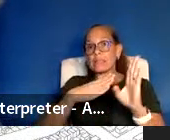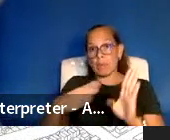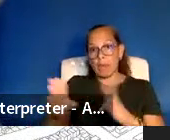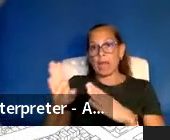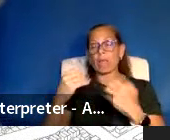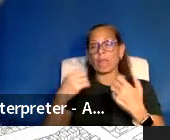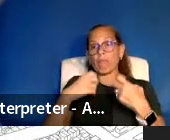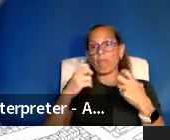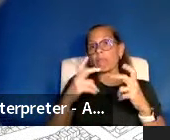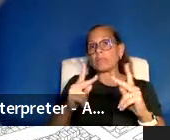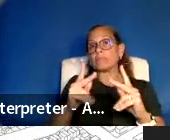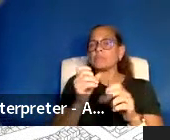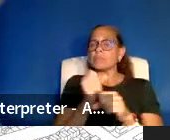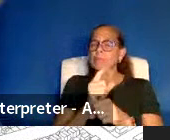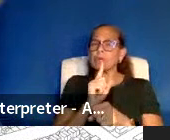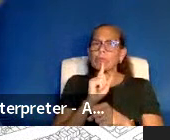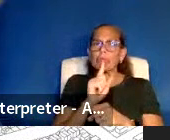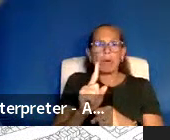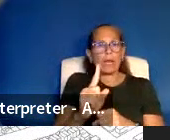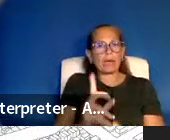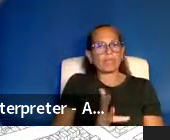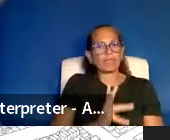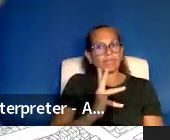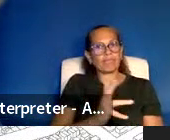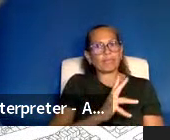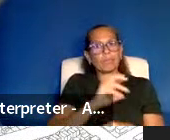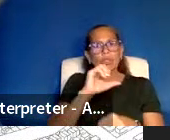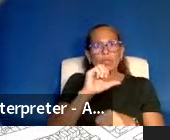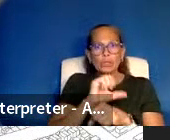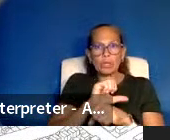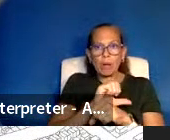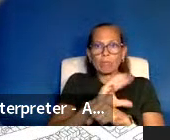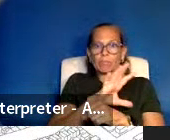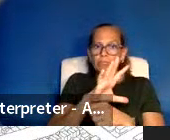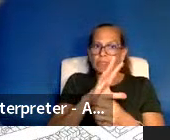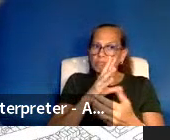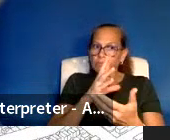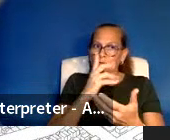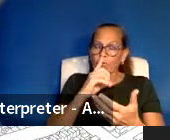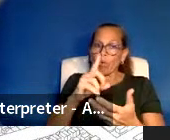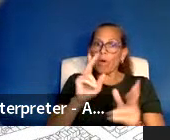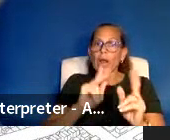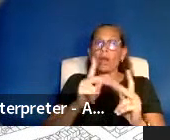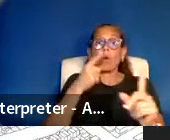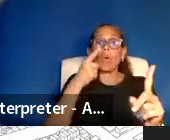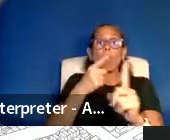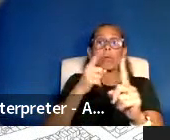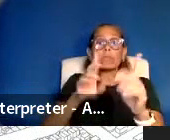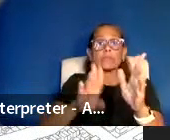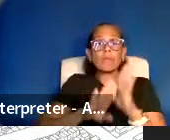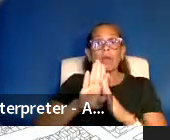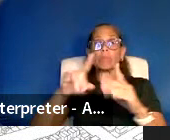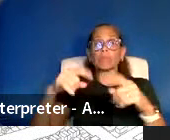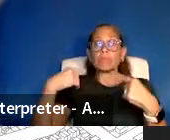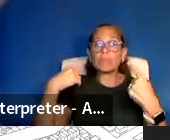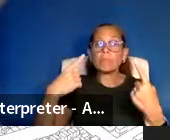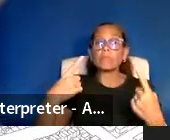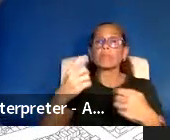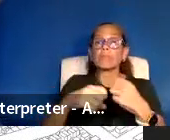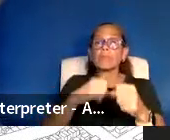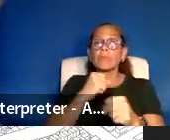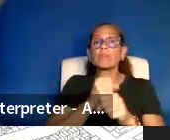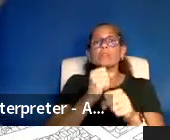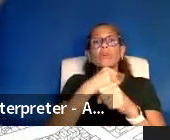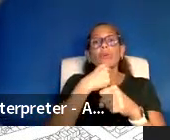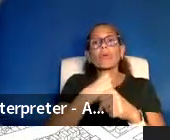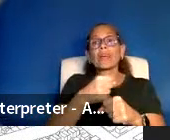an opportunity to create a truly world-class jobs campus here in the Bronx. And among the goals developed over the years are to create